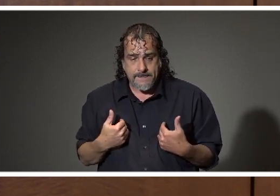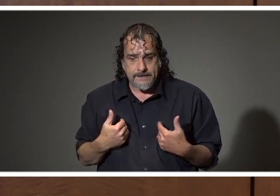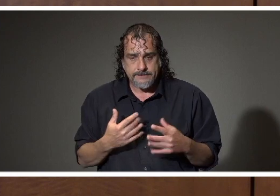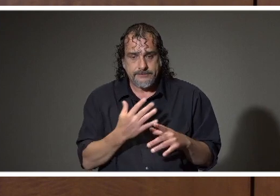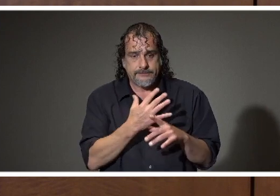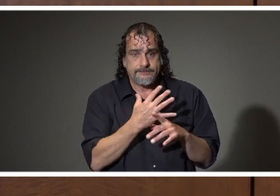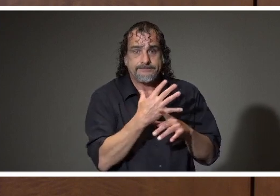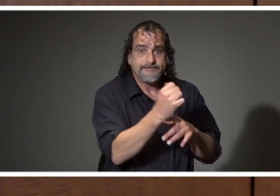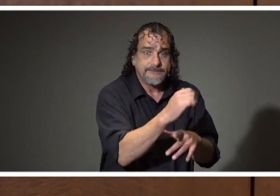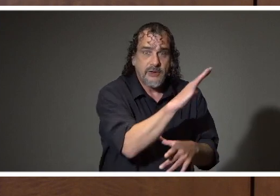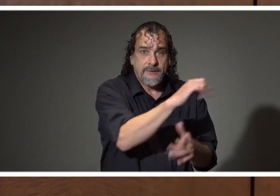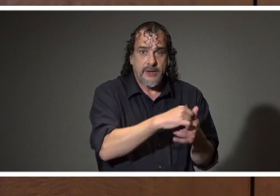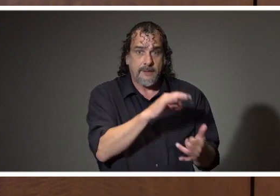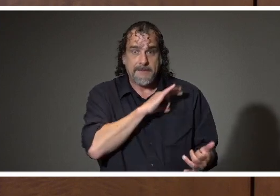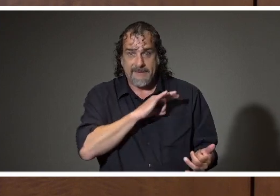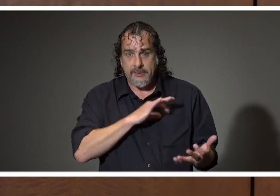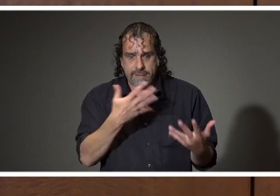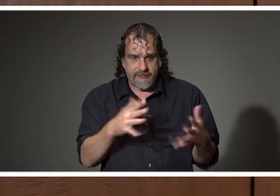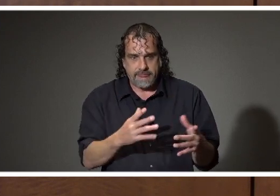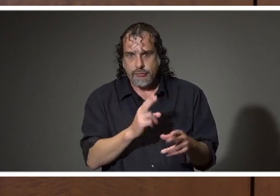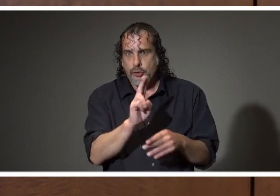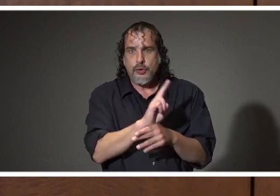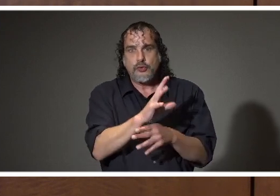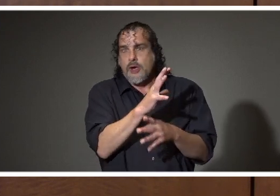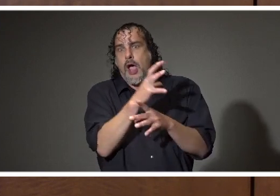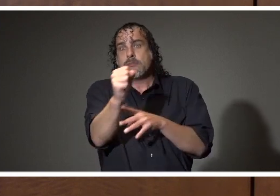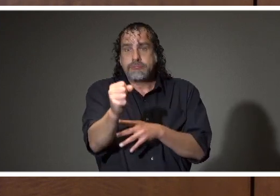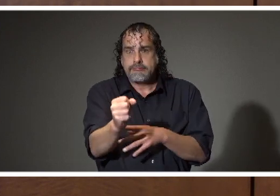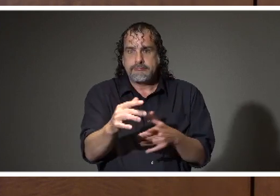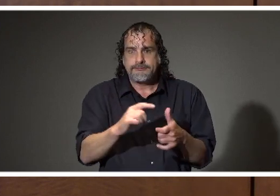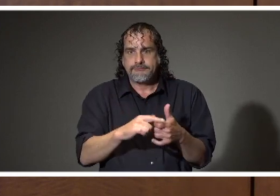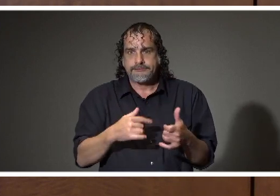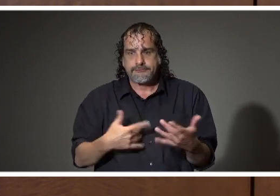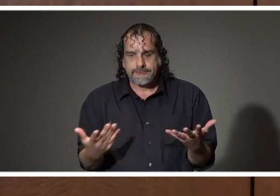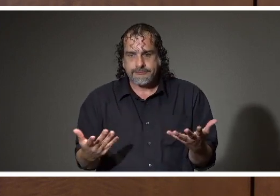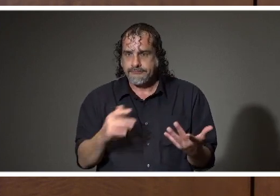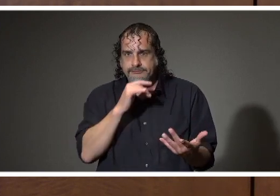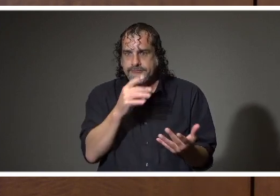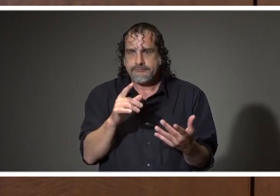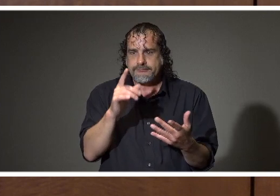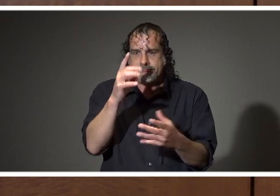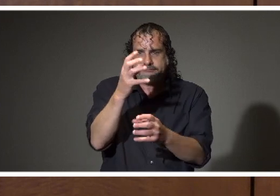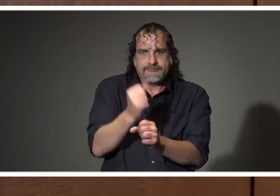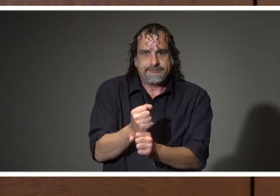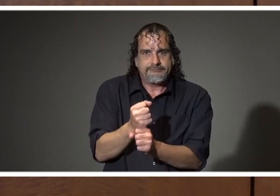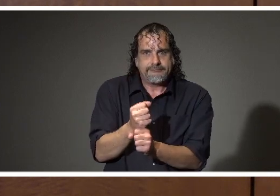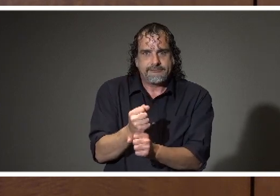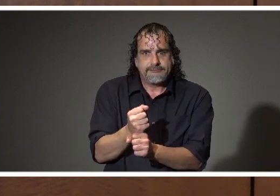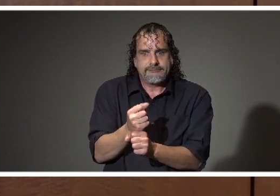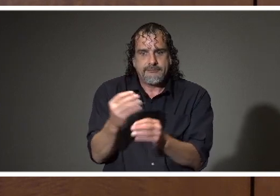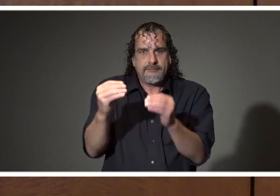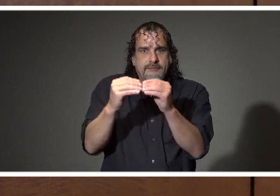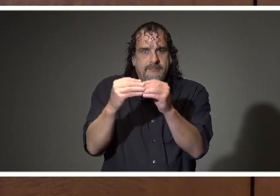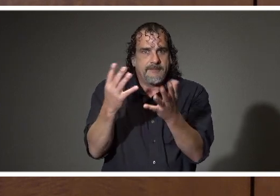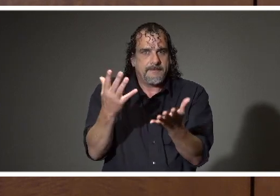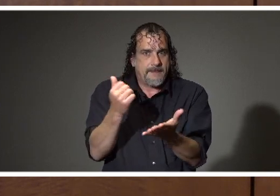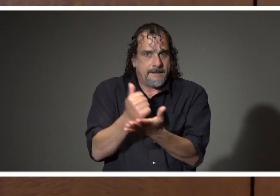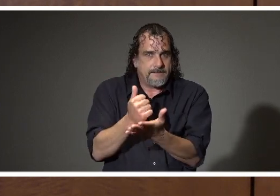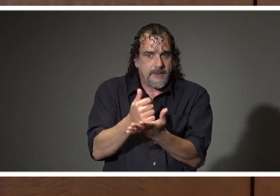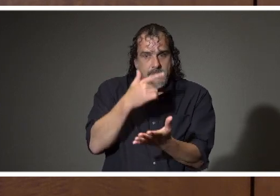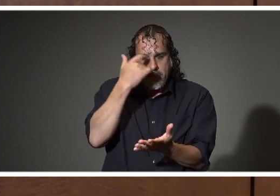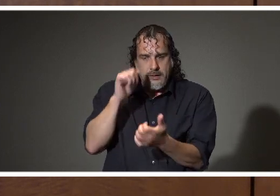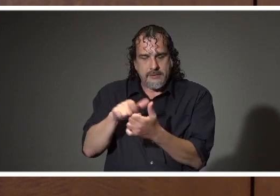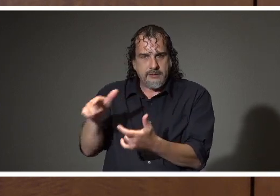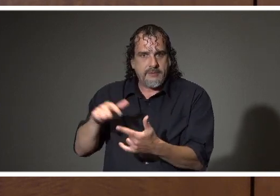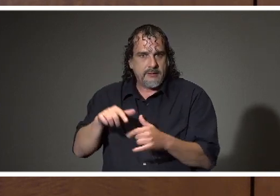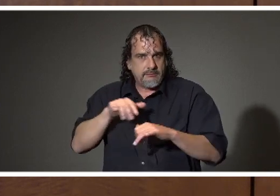exhausted benefits or in a current benefit year and are not able to receive benefits as a result of